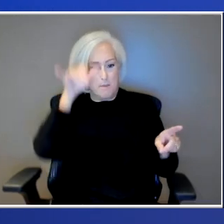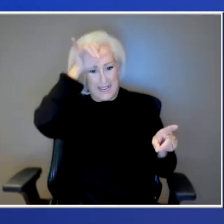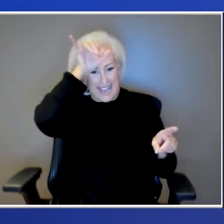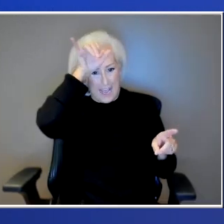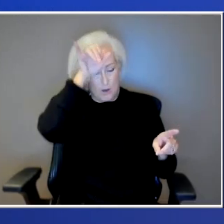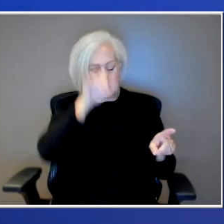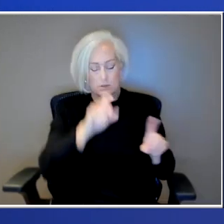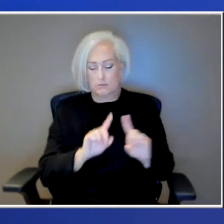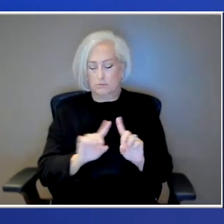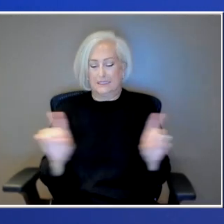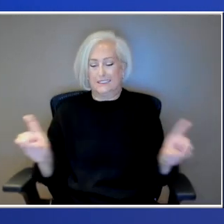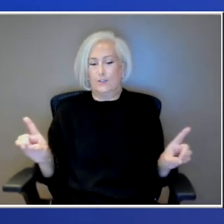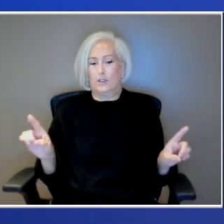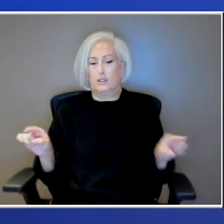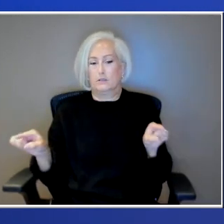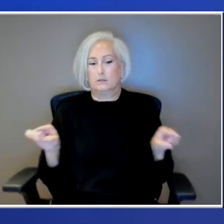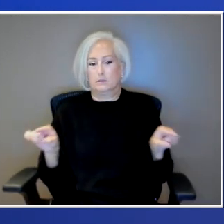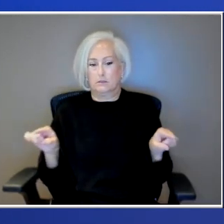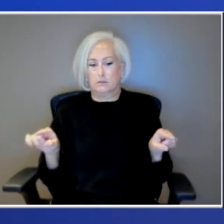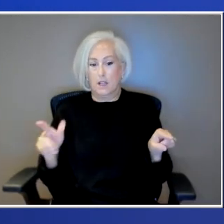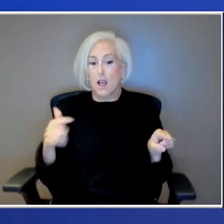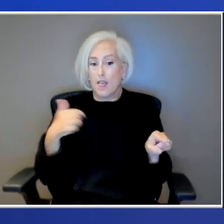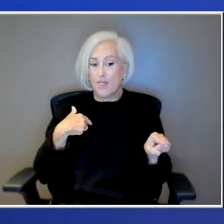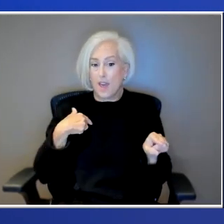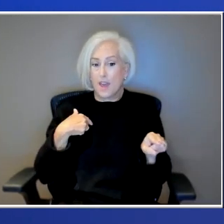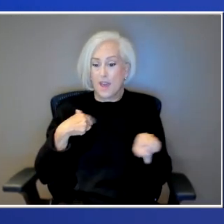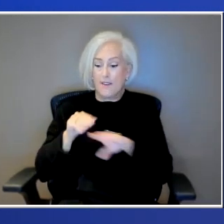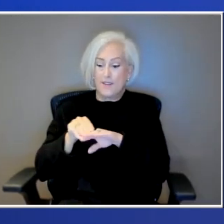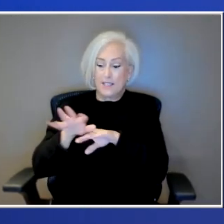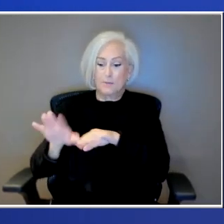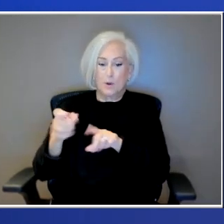do have an exact source of exposure, which is the backyard